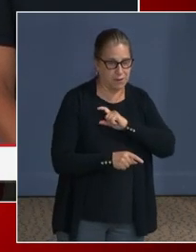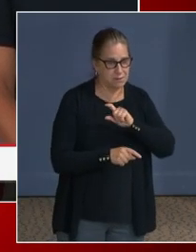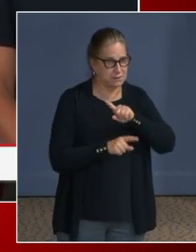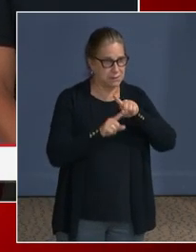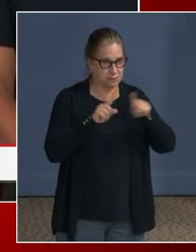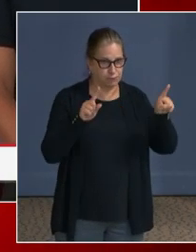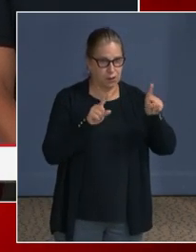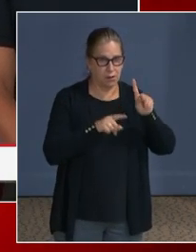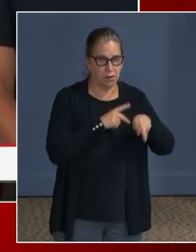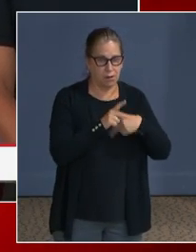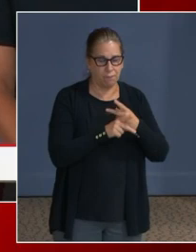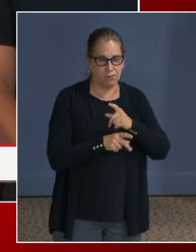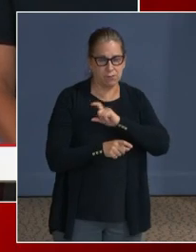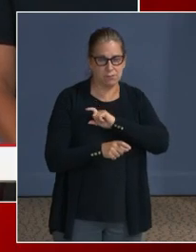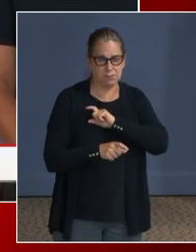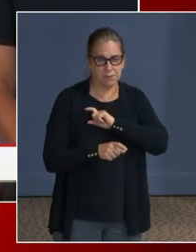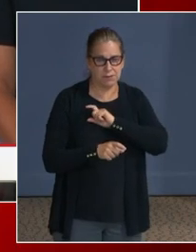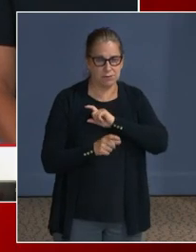seeming